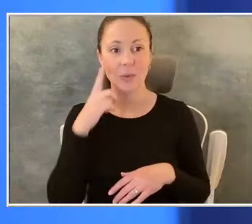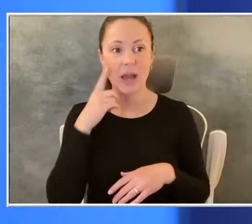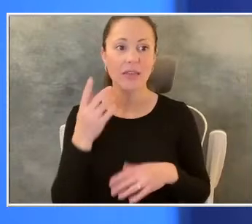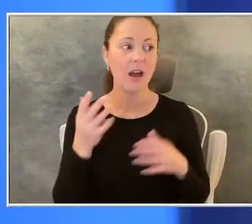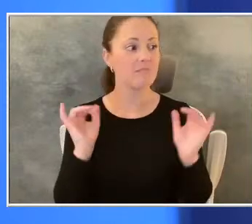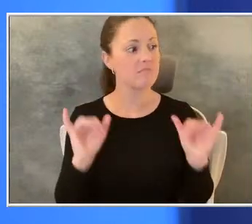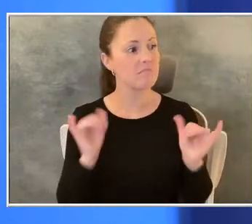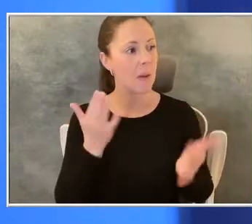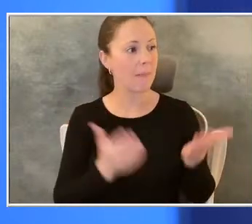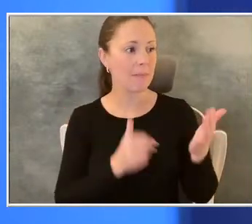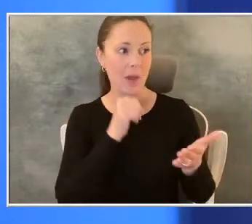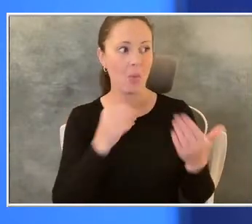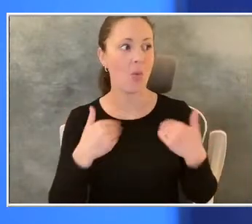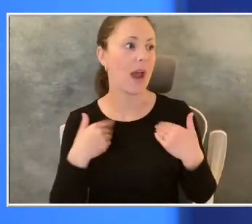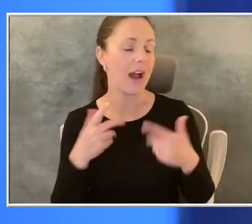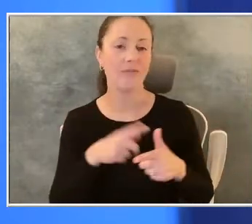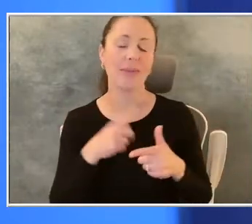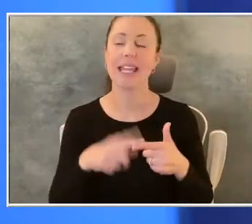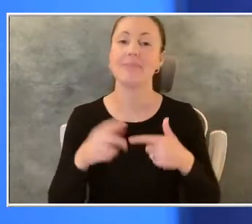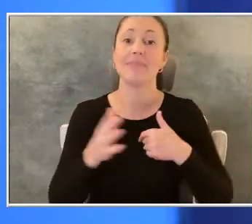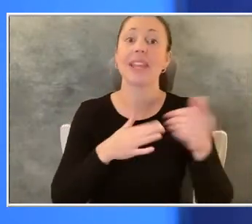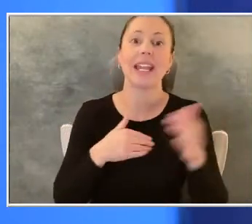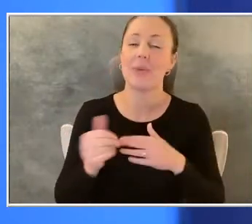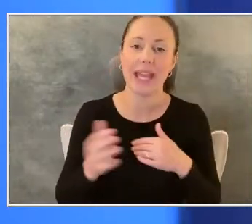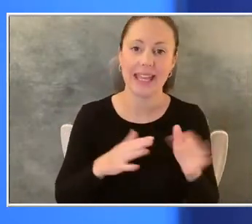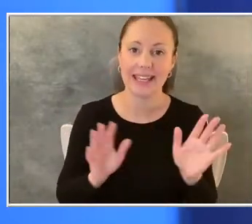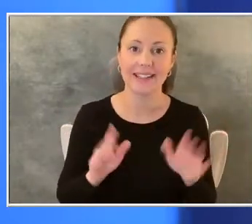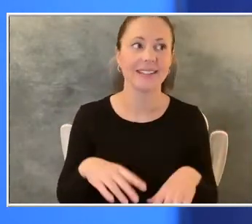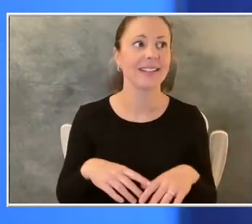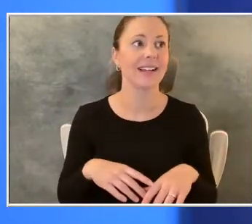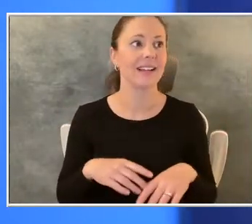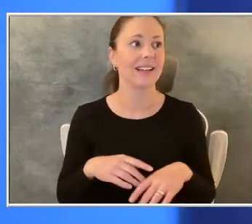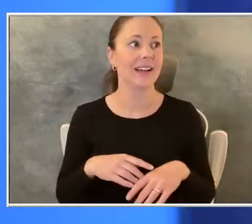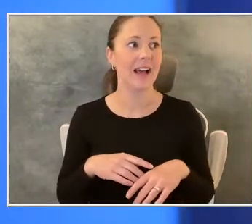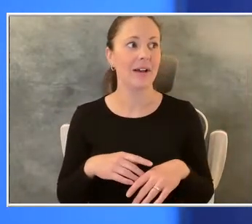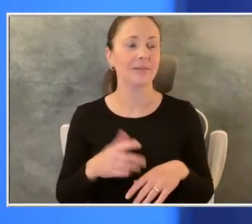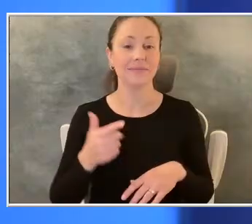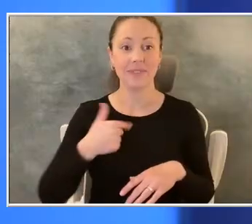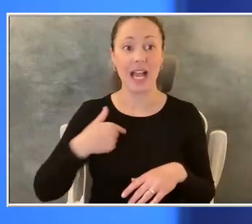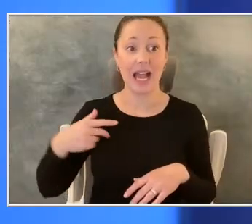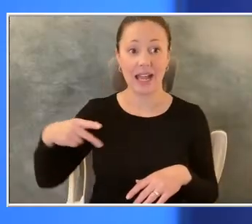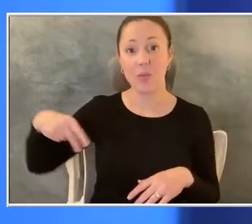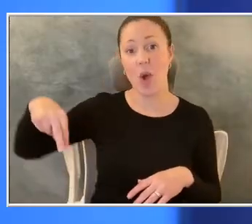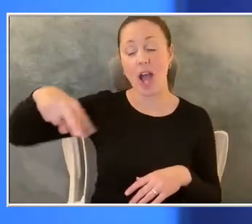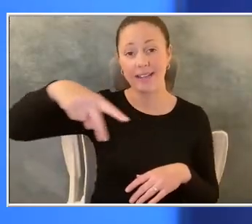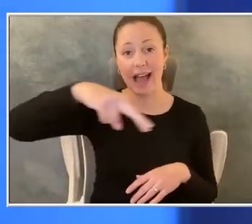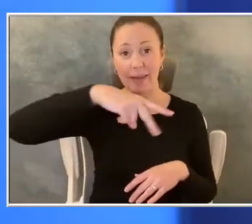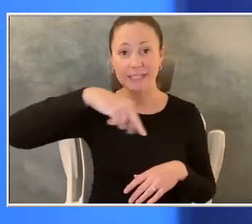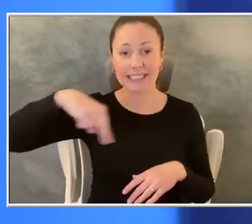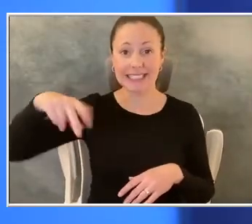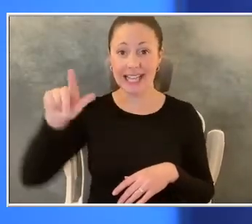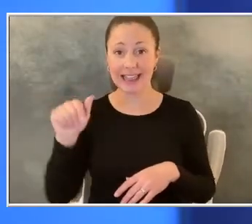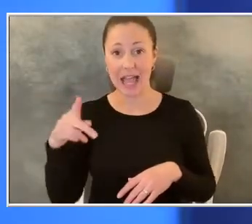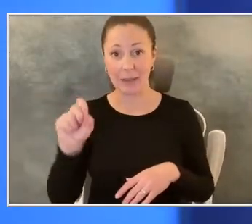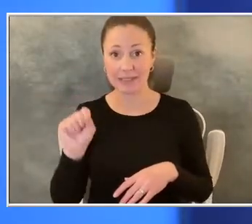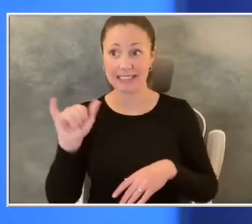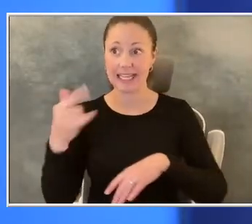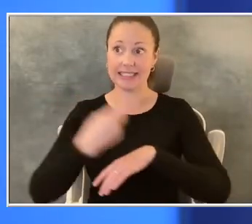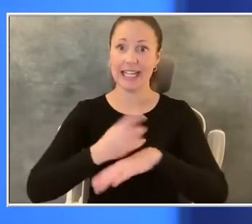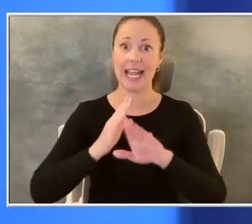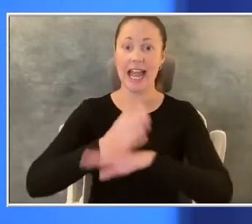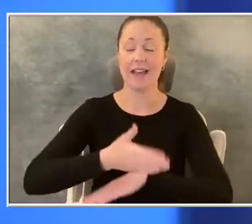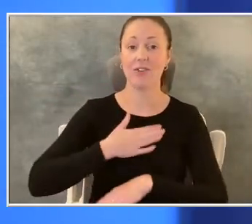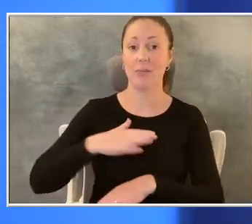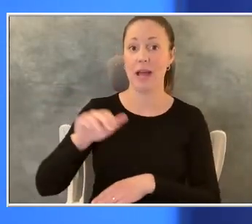But anyway, long story short, I walked laps that day that I got my cells around the hospital, because they